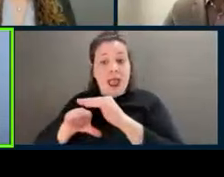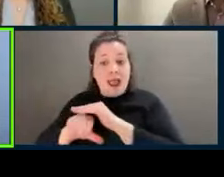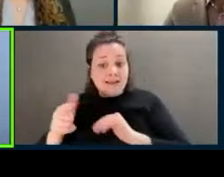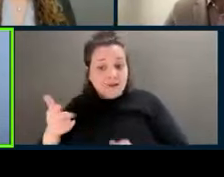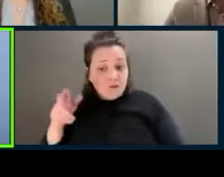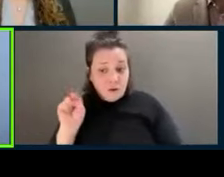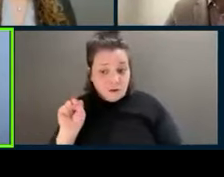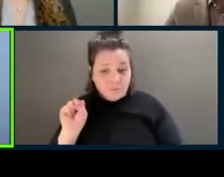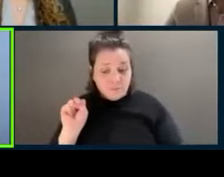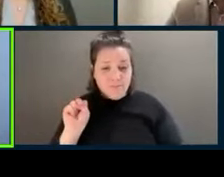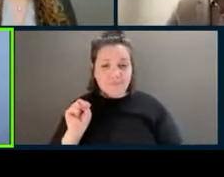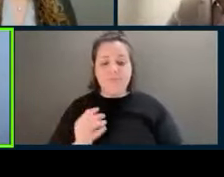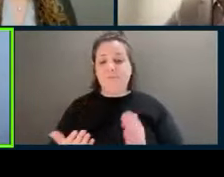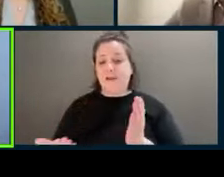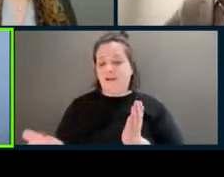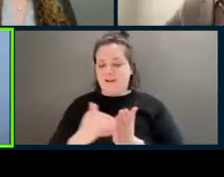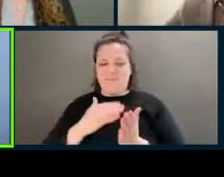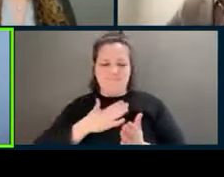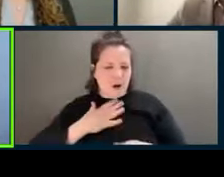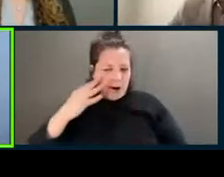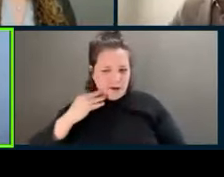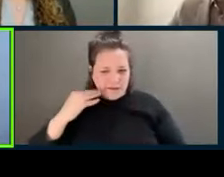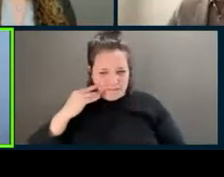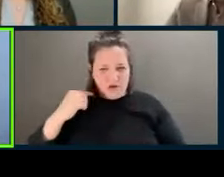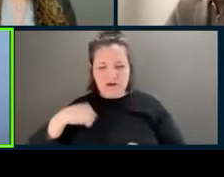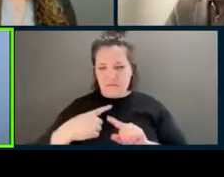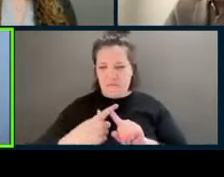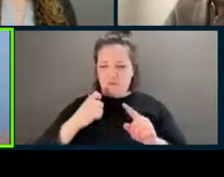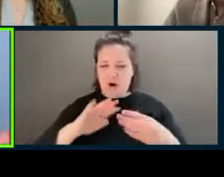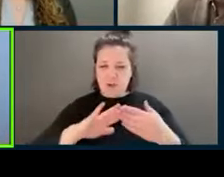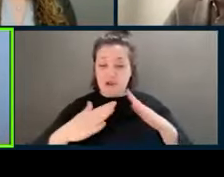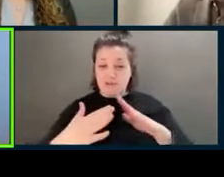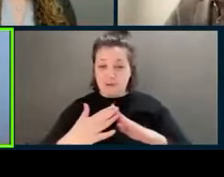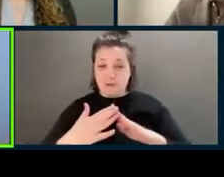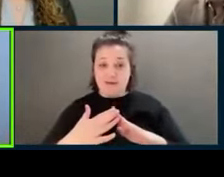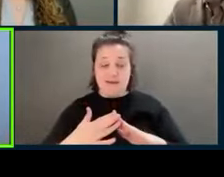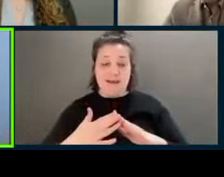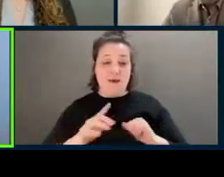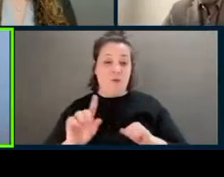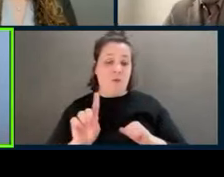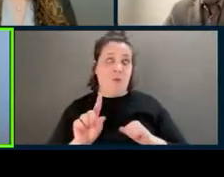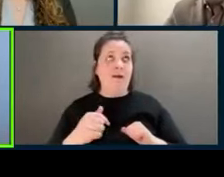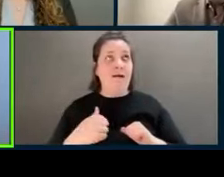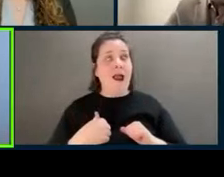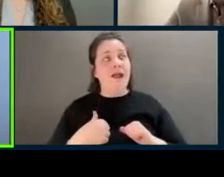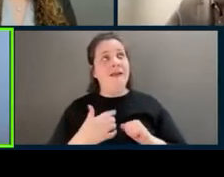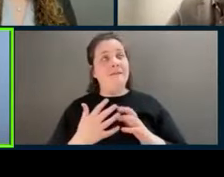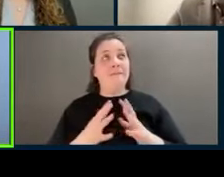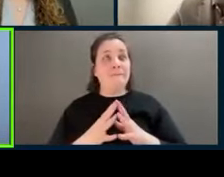again, in my experience coming from a community where I had the opportunity or,